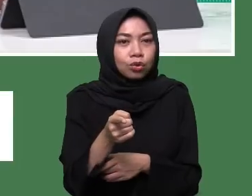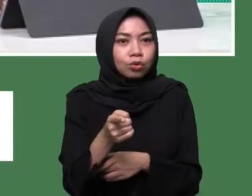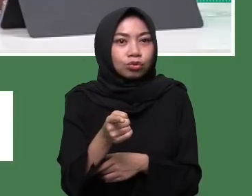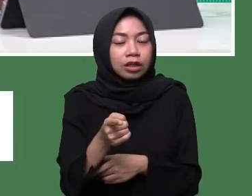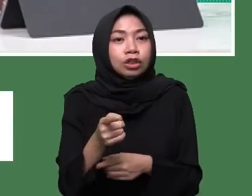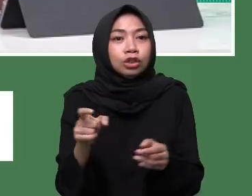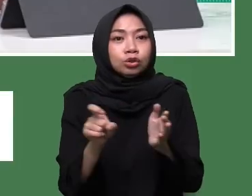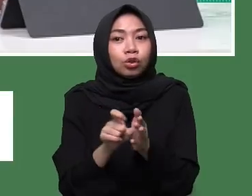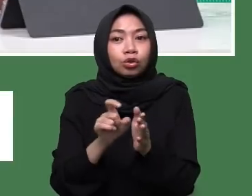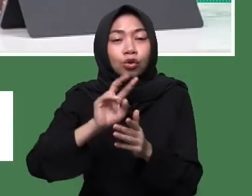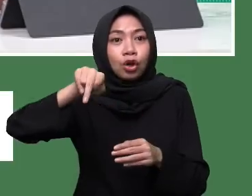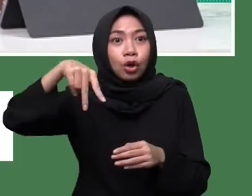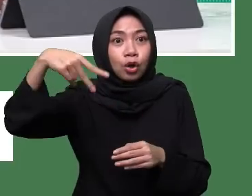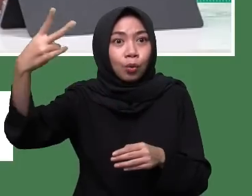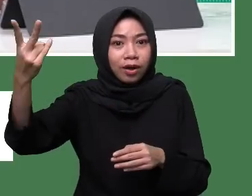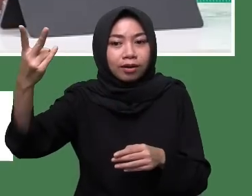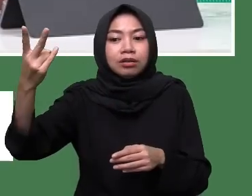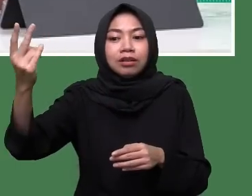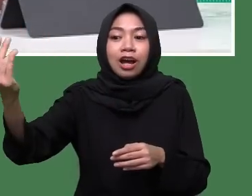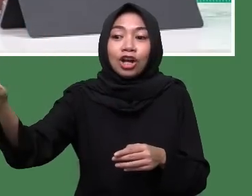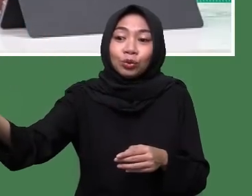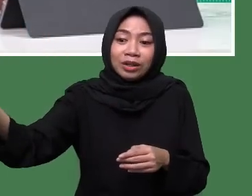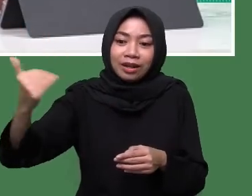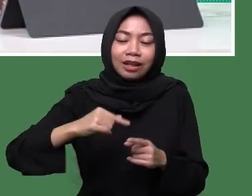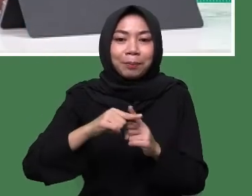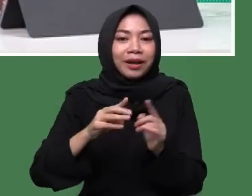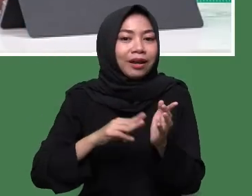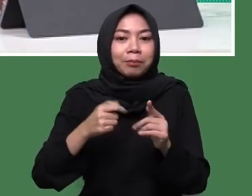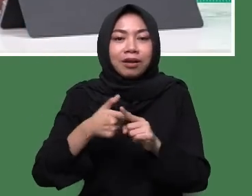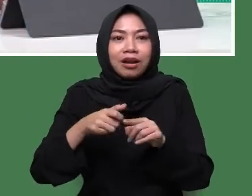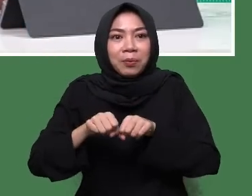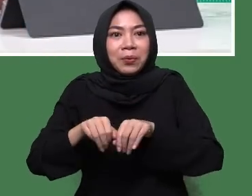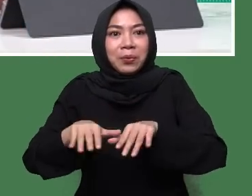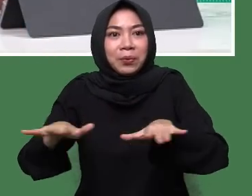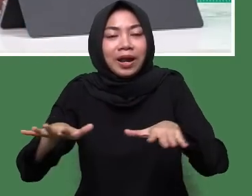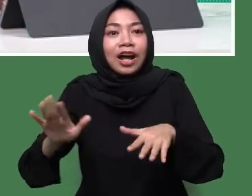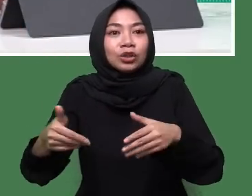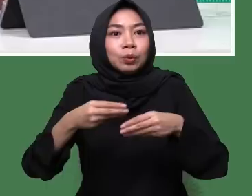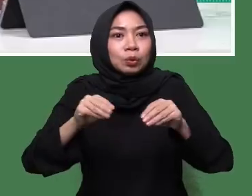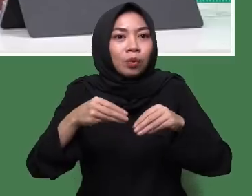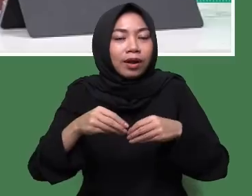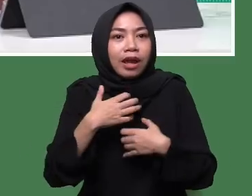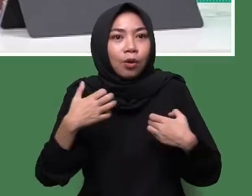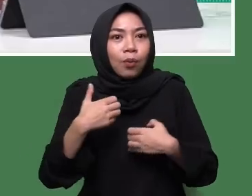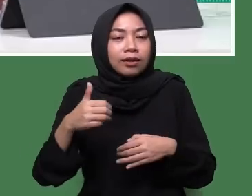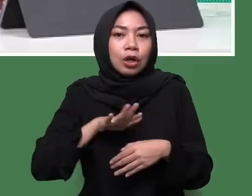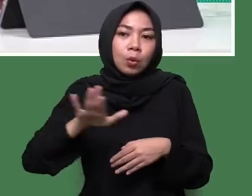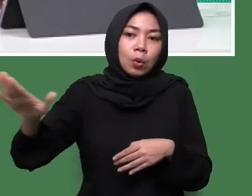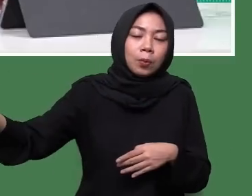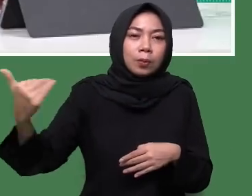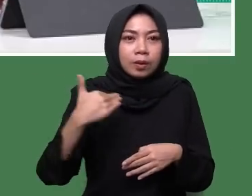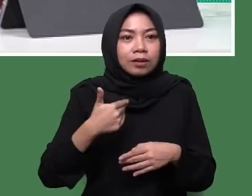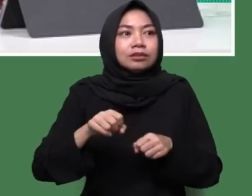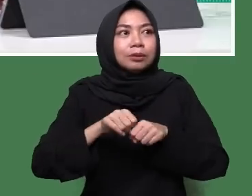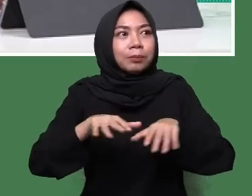overseas, will not bring the disease in or export the disease out from any country. Thank